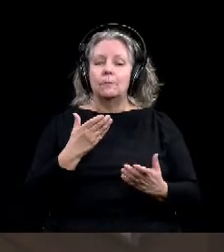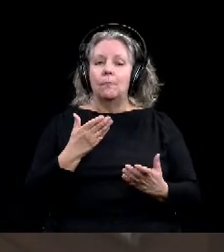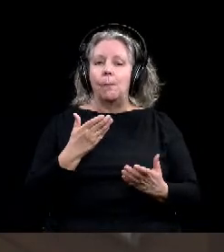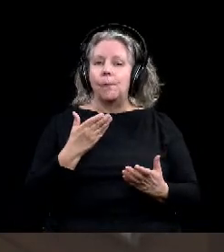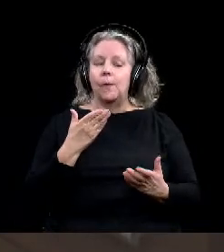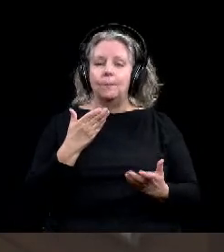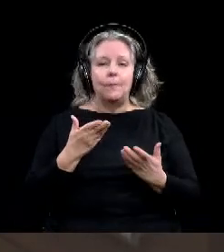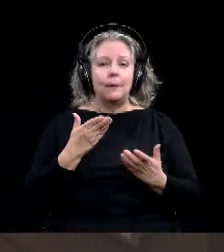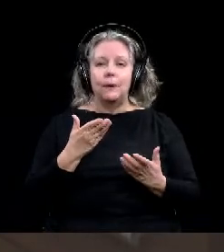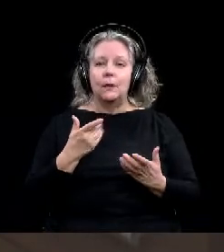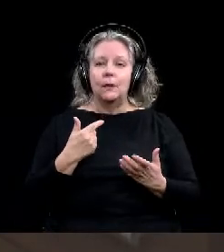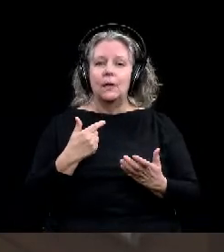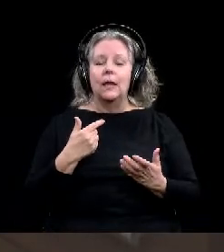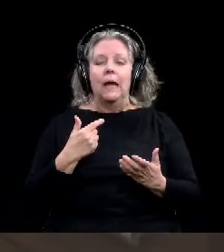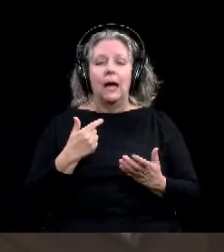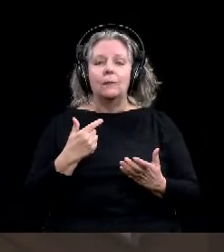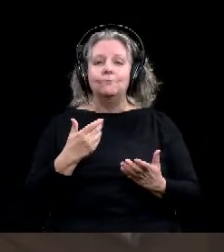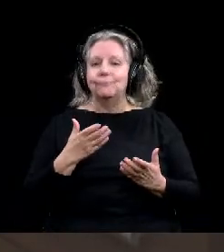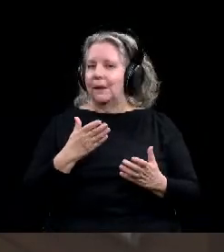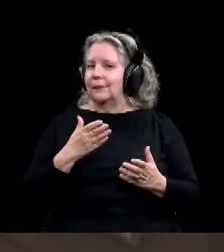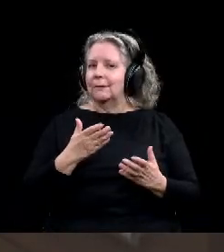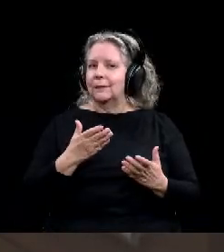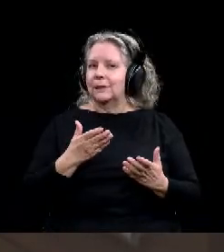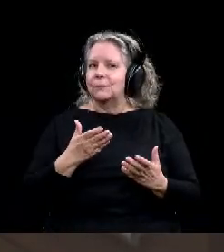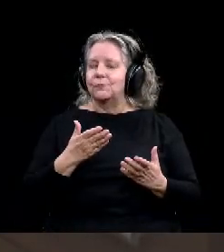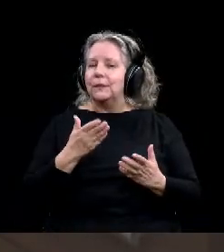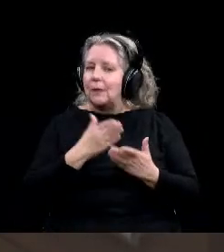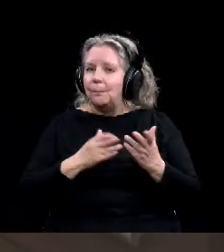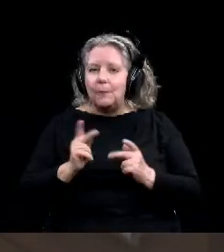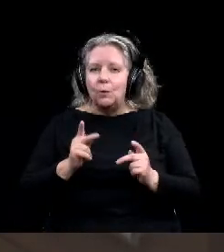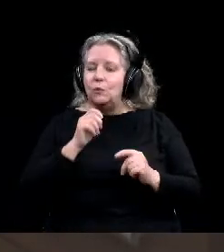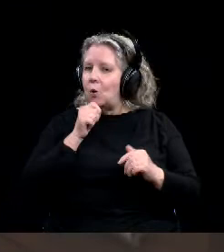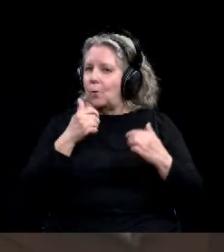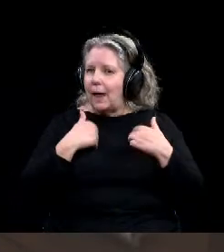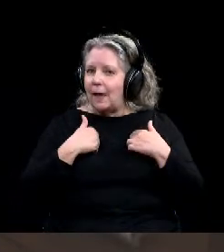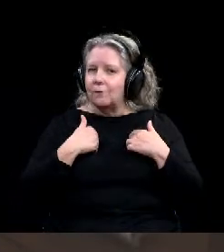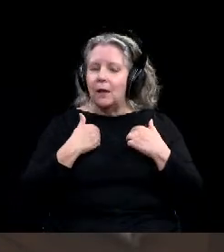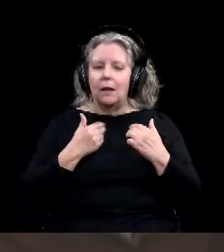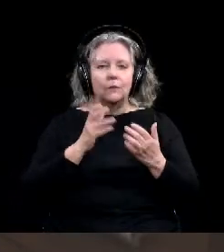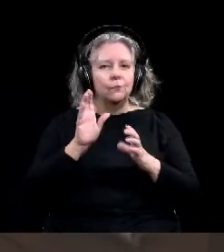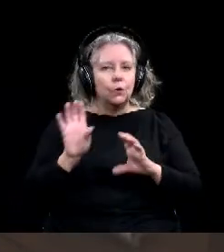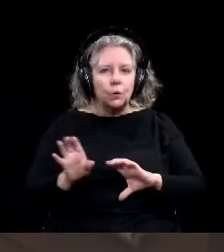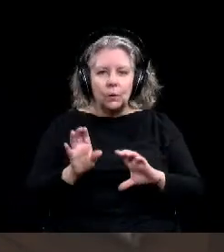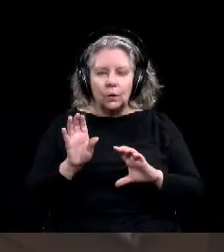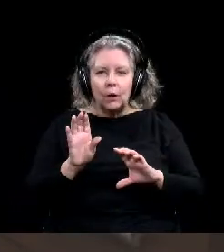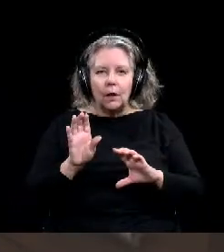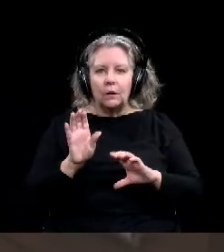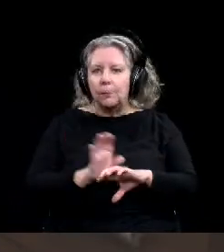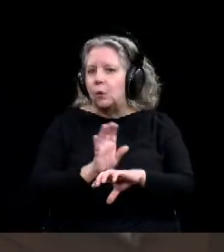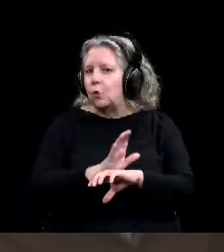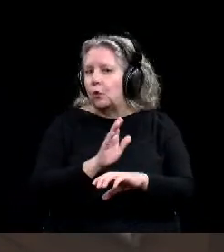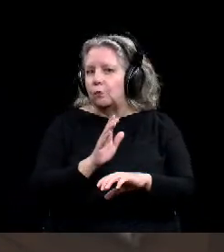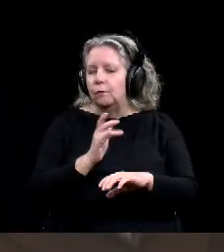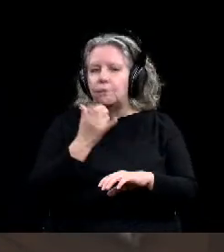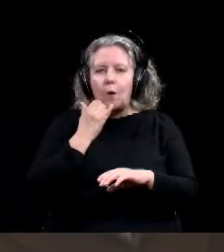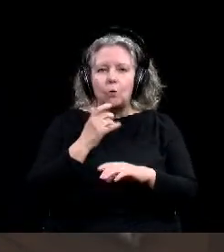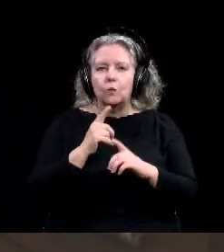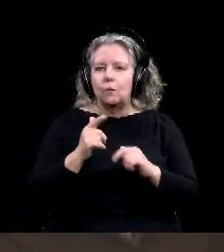help register them for the wait list. Registration can be done online at covidwaco.com or by phone